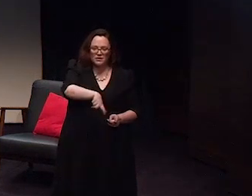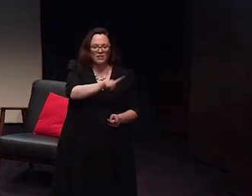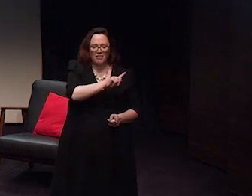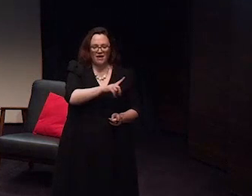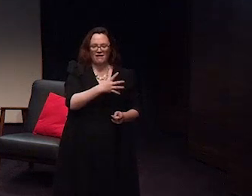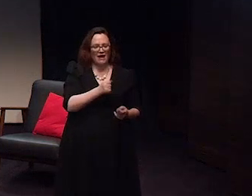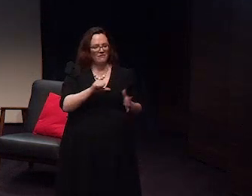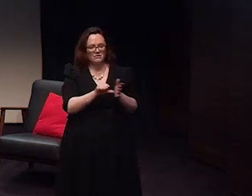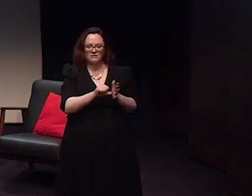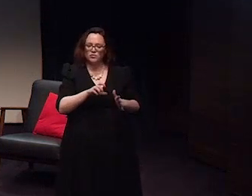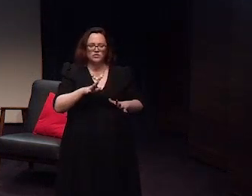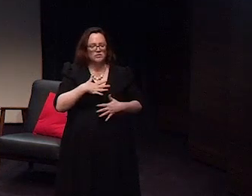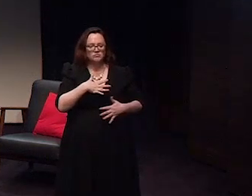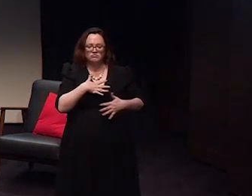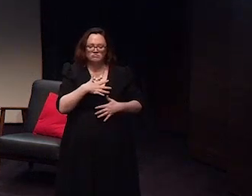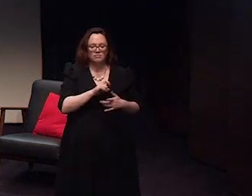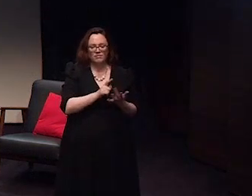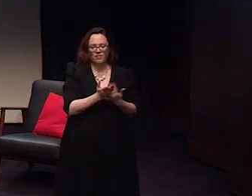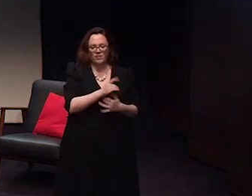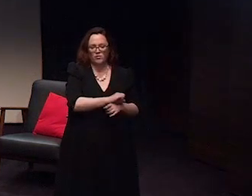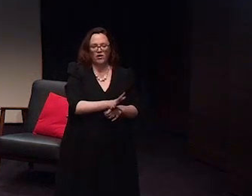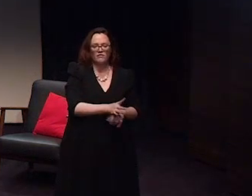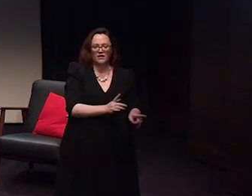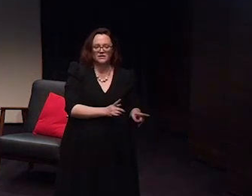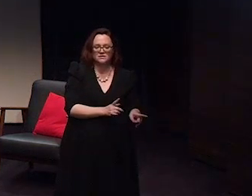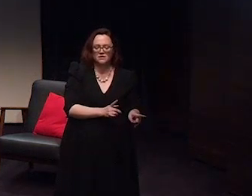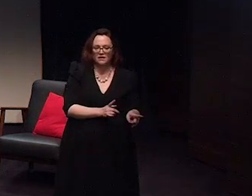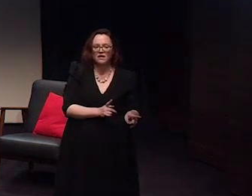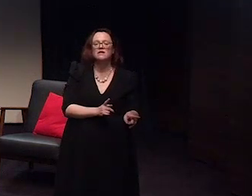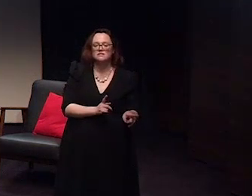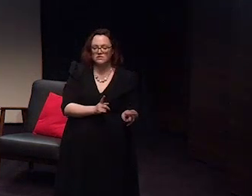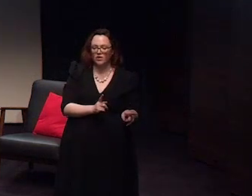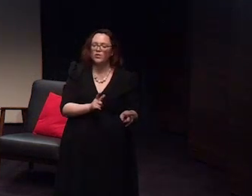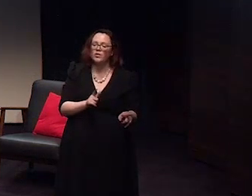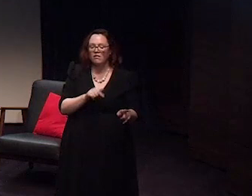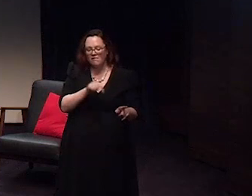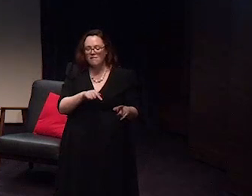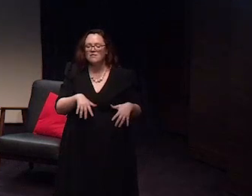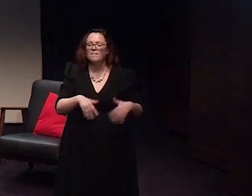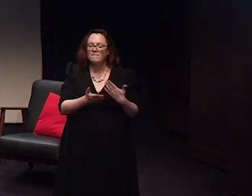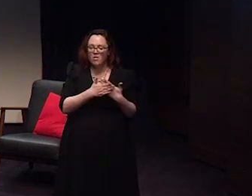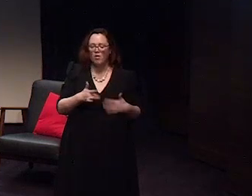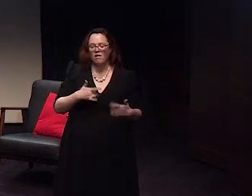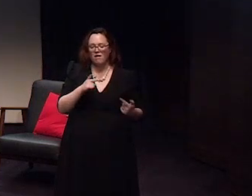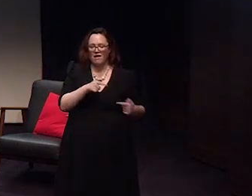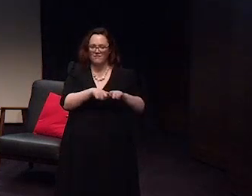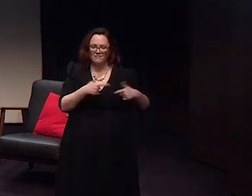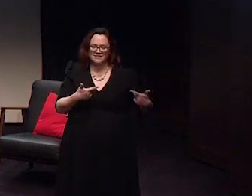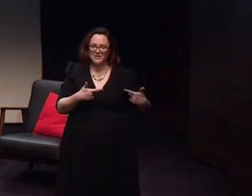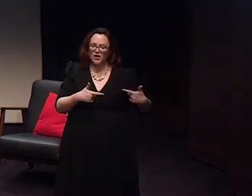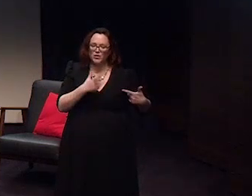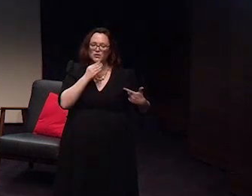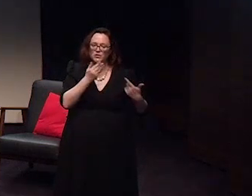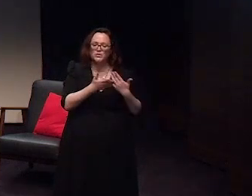in breathing. It was in this context that we started to use live video. We recently published a